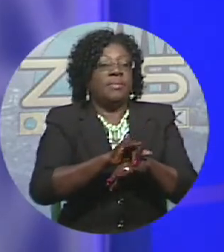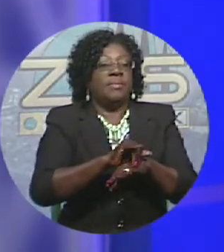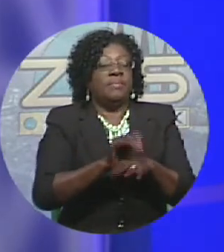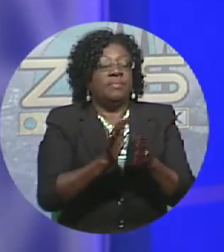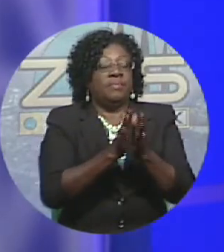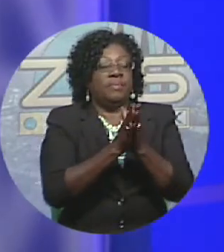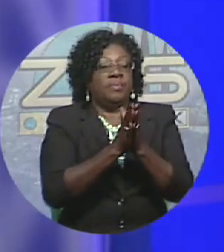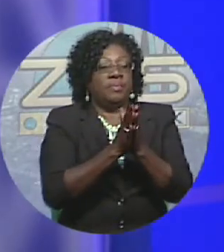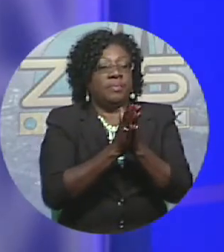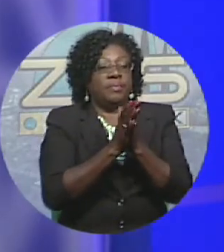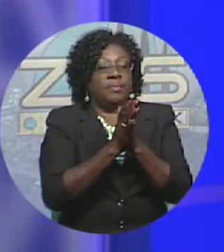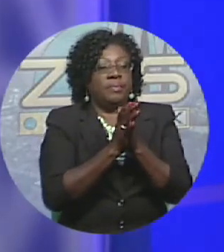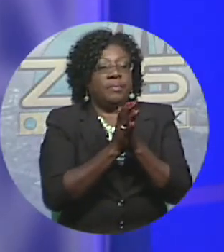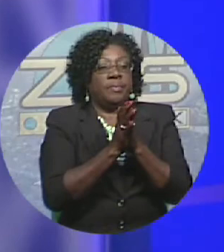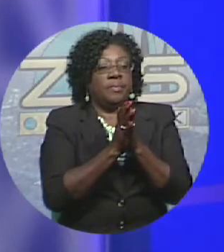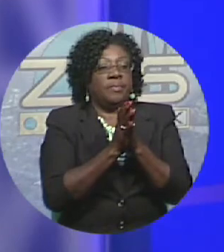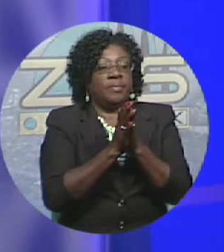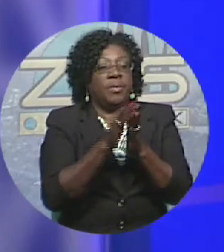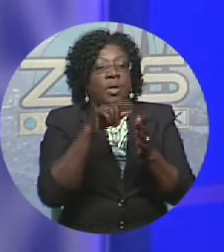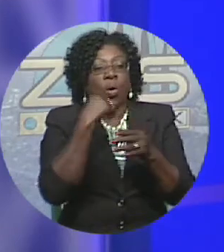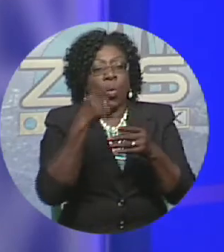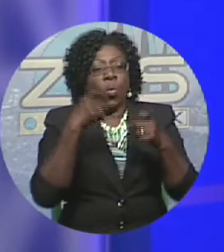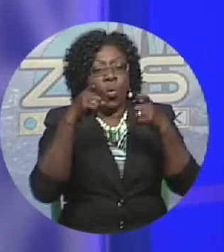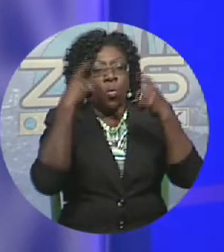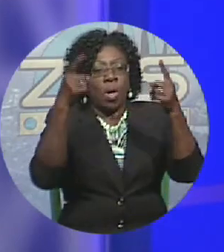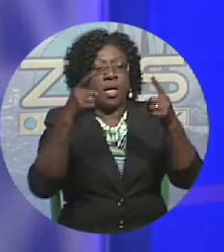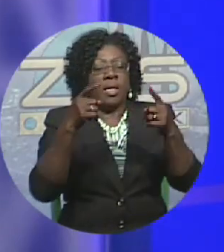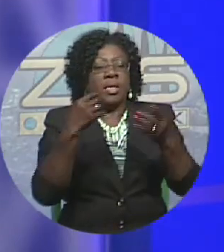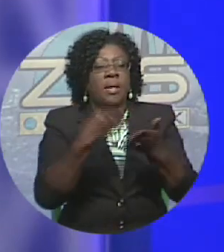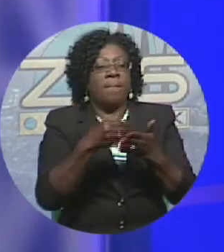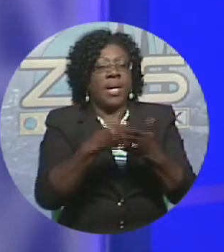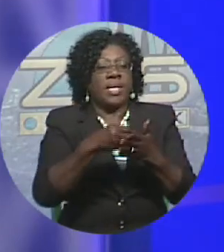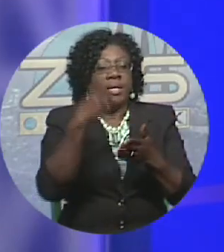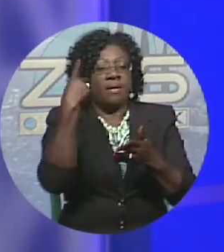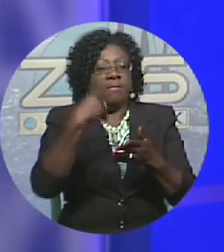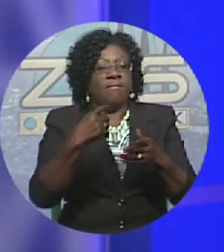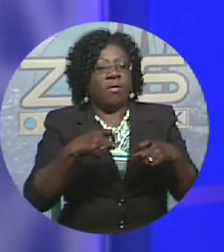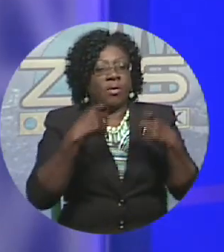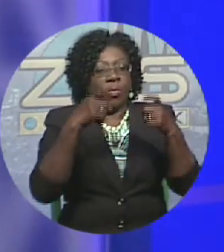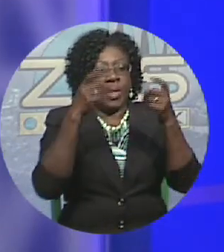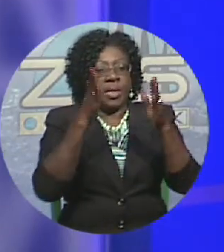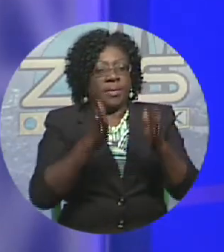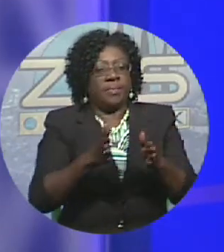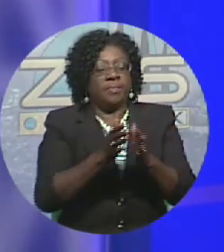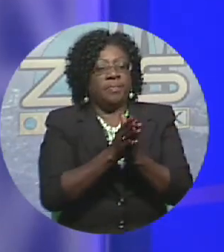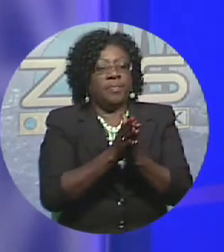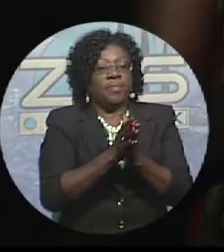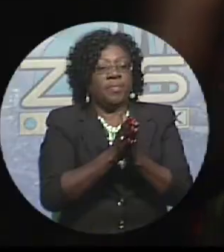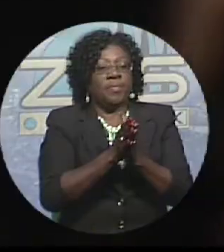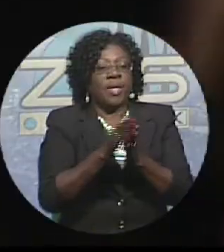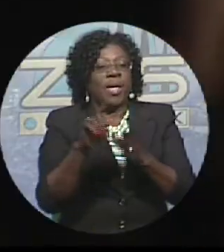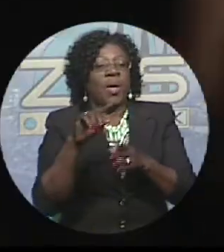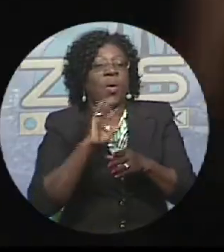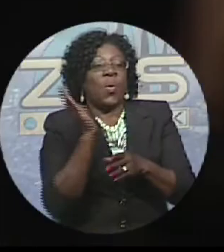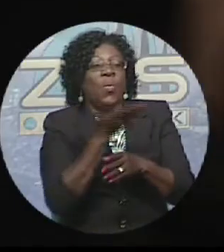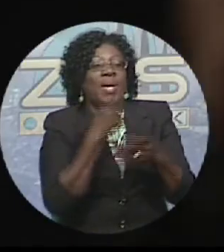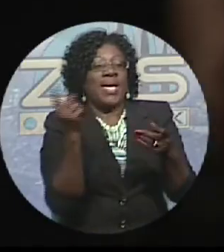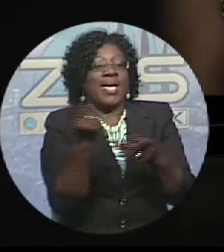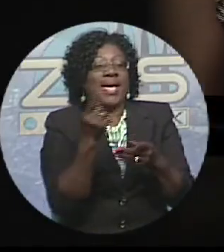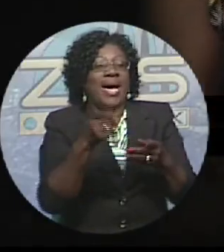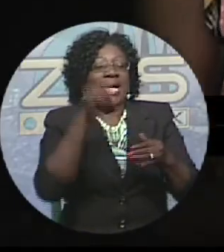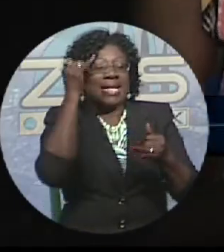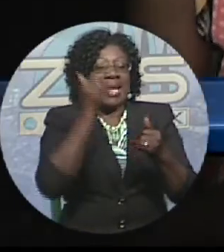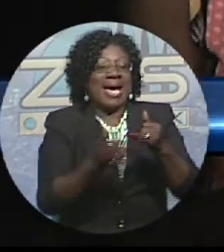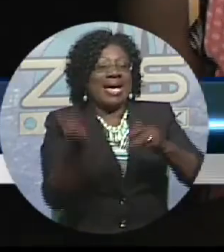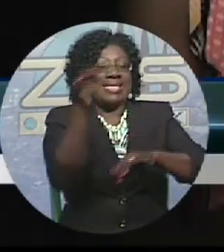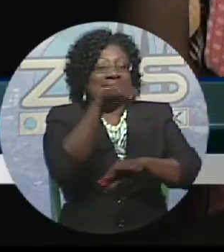has all the highlights of who walked away with the cash prize for the Battle of the Bands competition. We're here at the final night of the